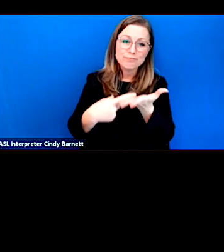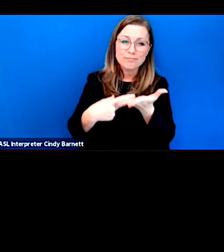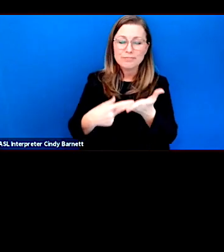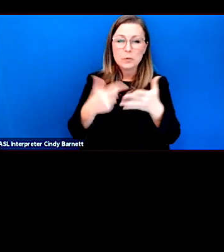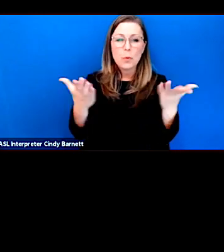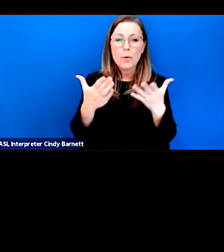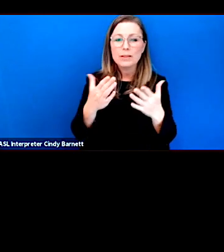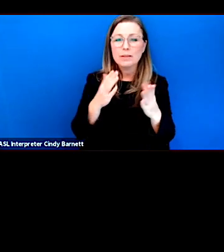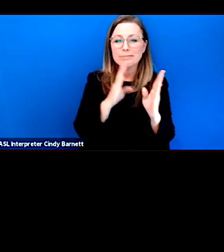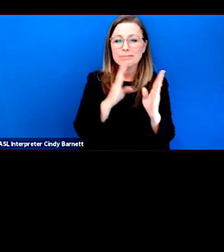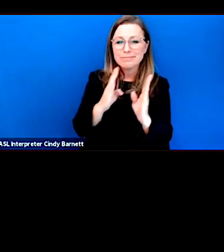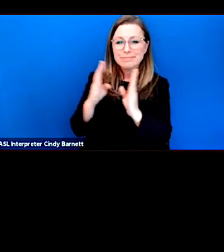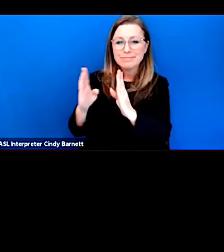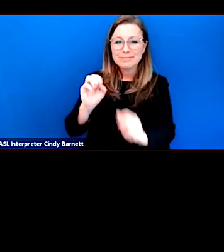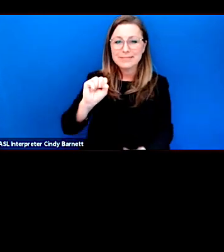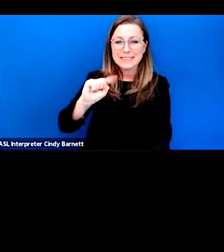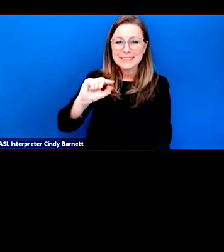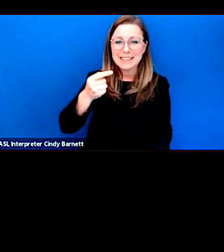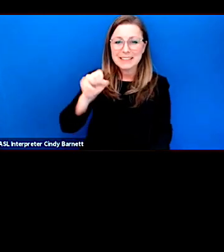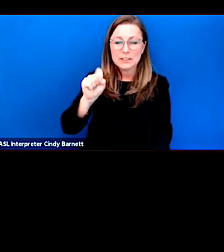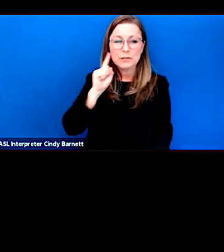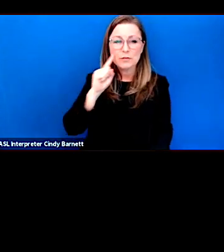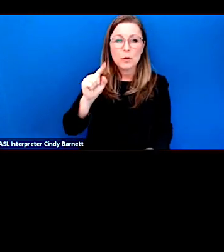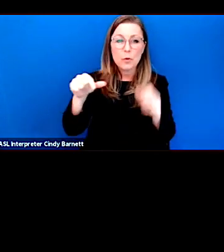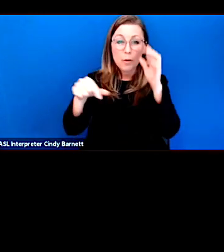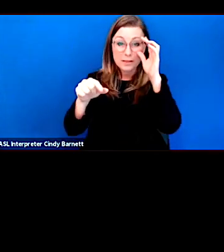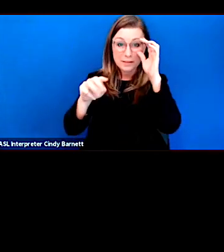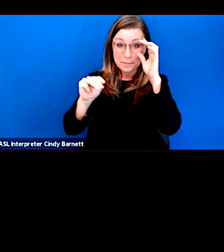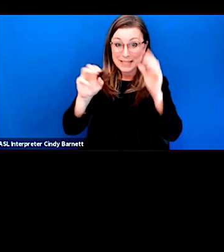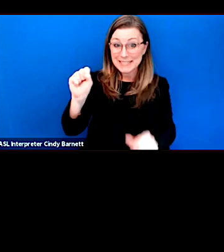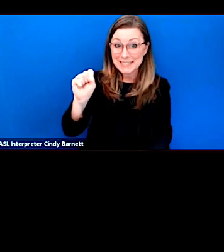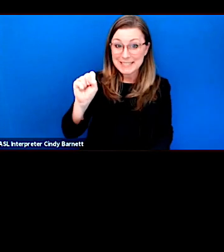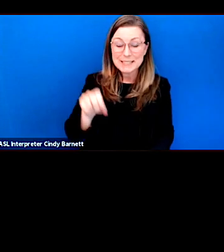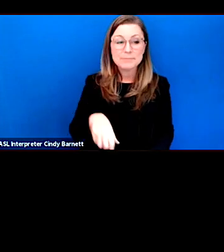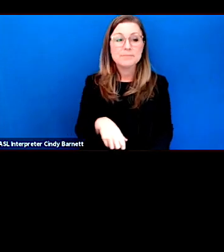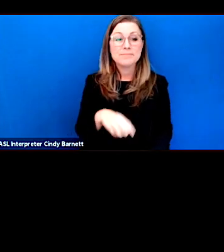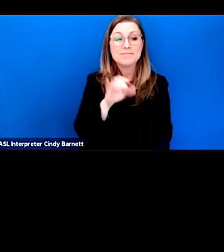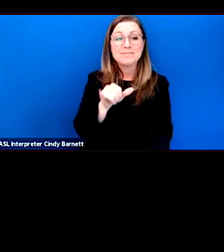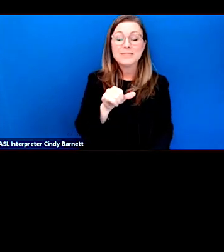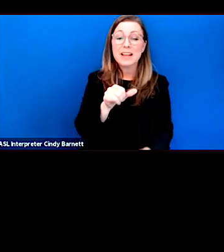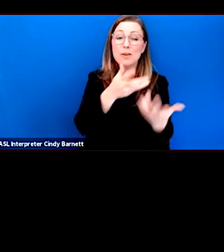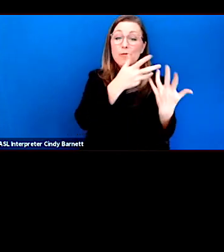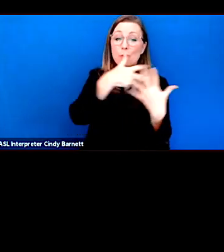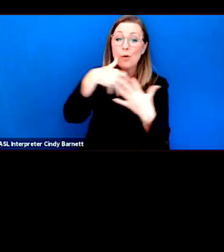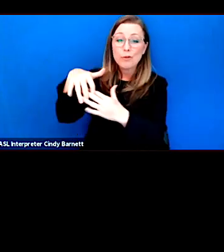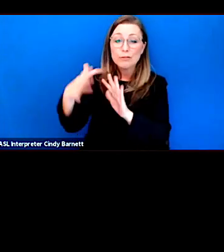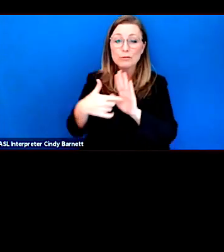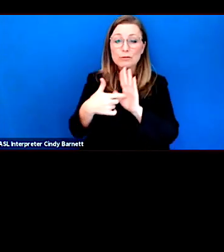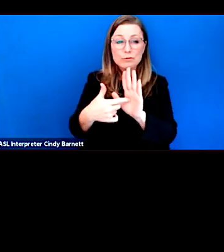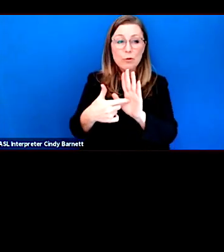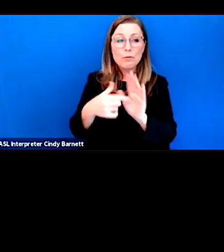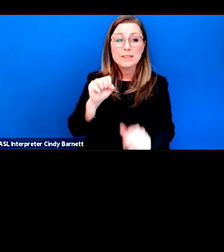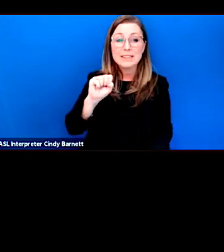metasynthesis. Here's a flow chart showing the first 3 stages of a qualitative metasynthesis and